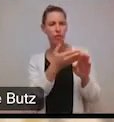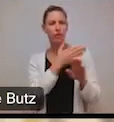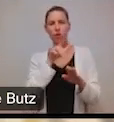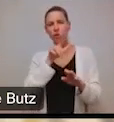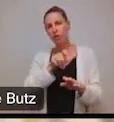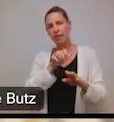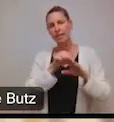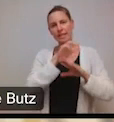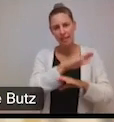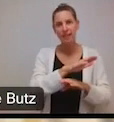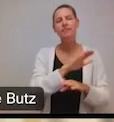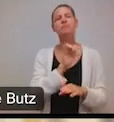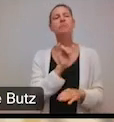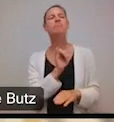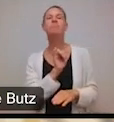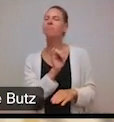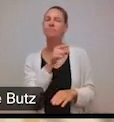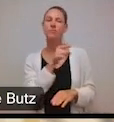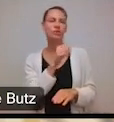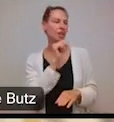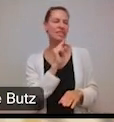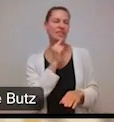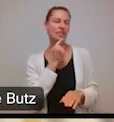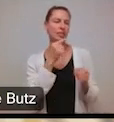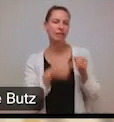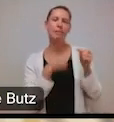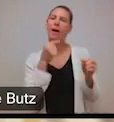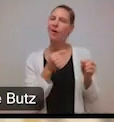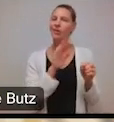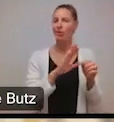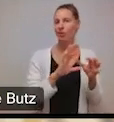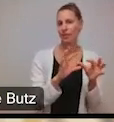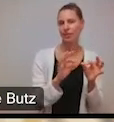that tells me that you're not serious about the content of the email.